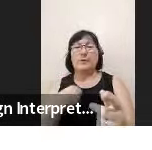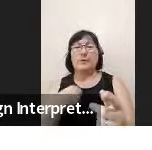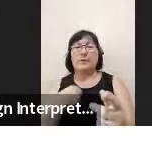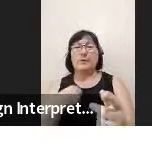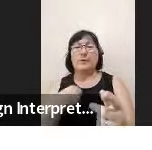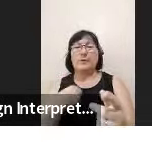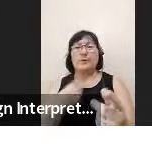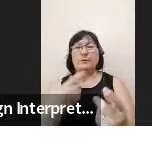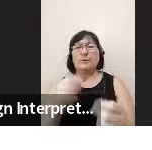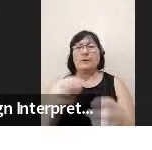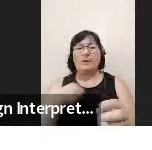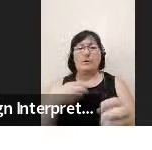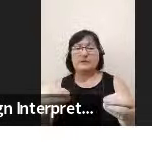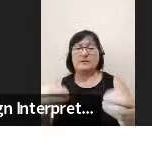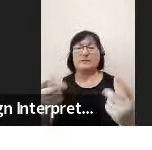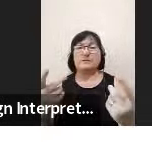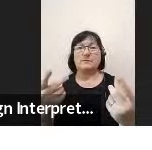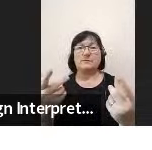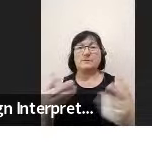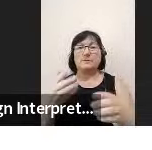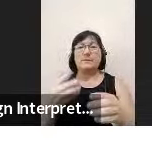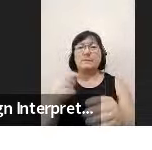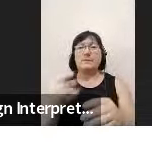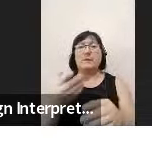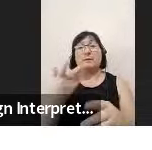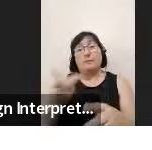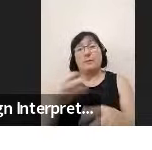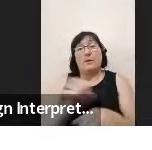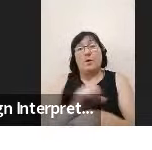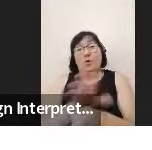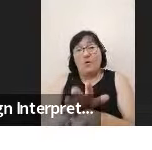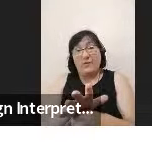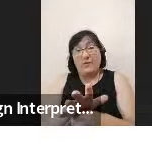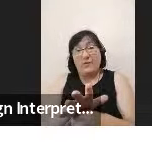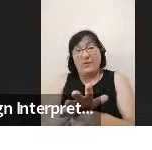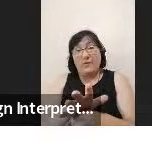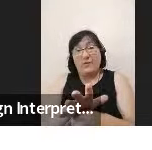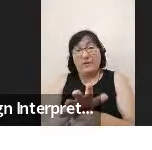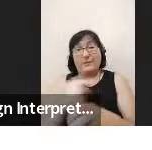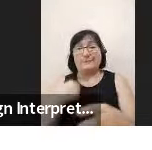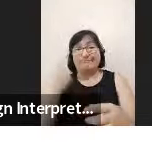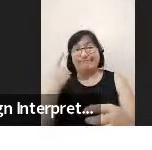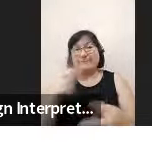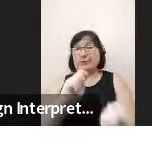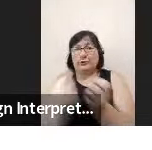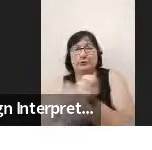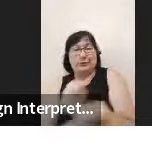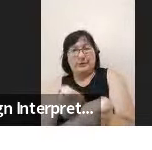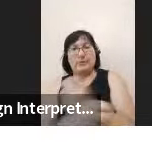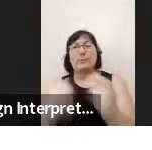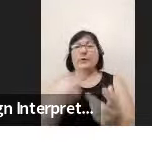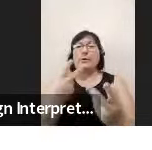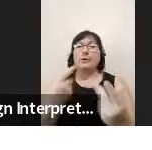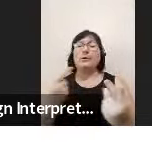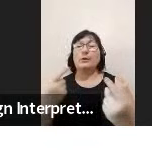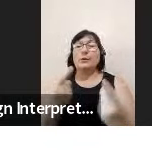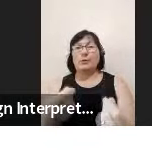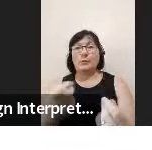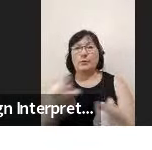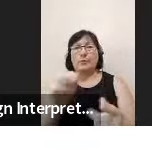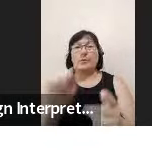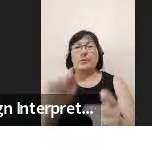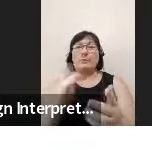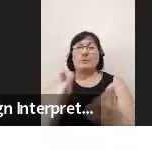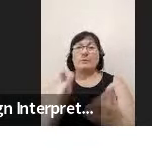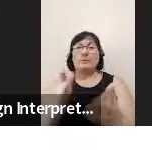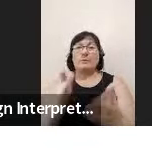thanks to COVID-19, then we became smarter. And now it is done virtually. And it's done electronically. It's a various number of questions that